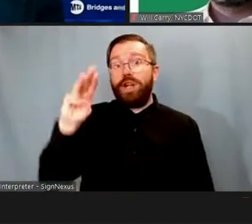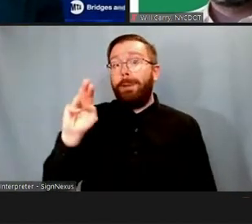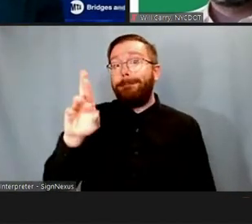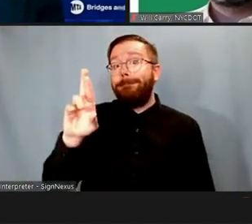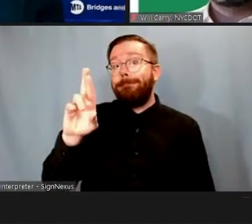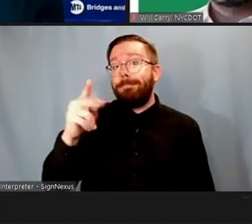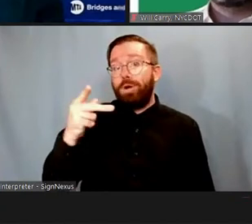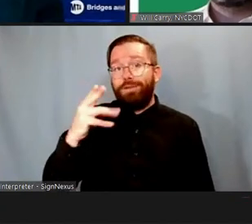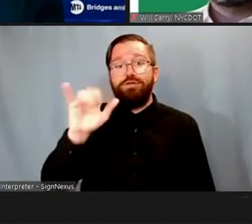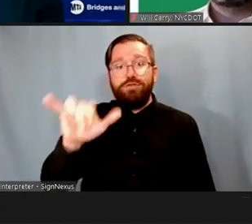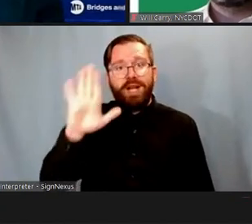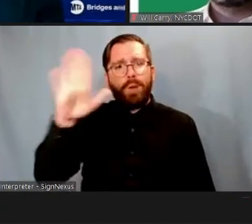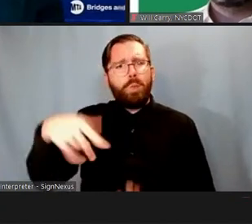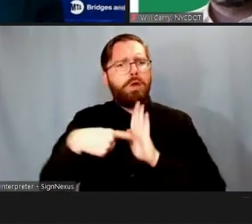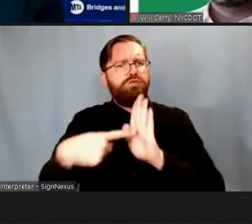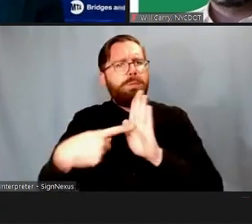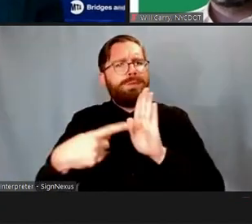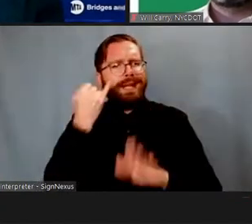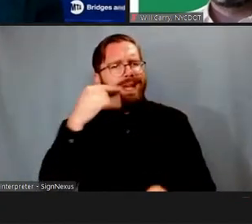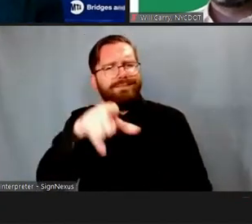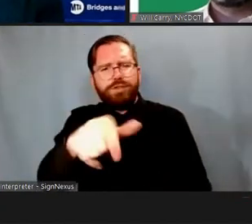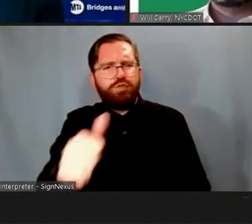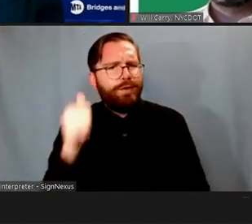won't thank you